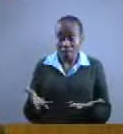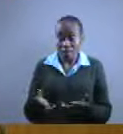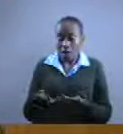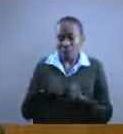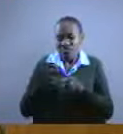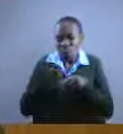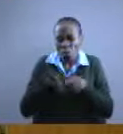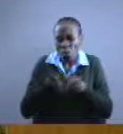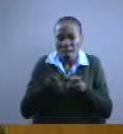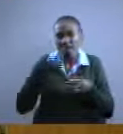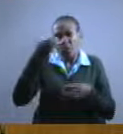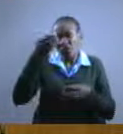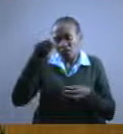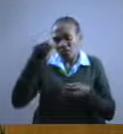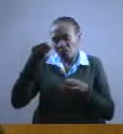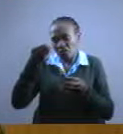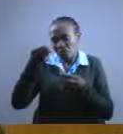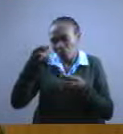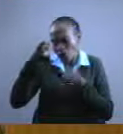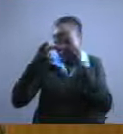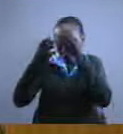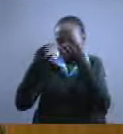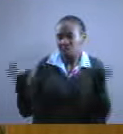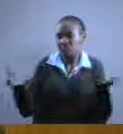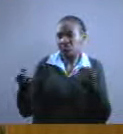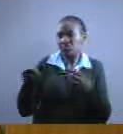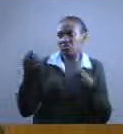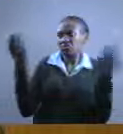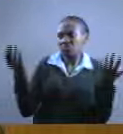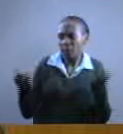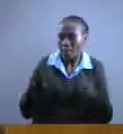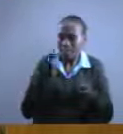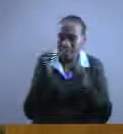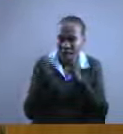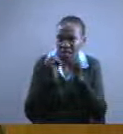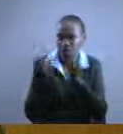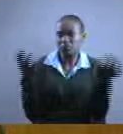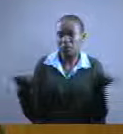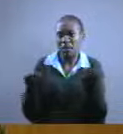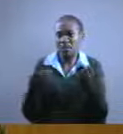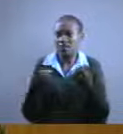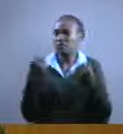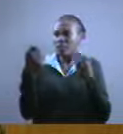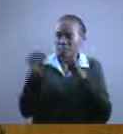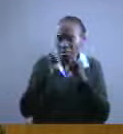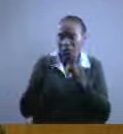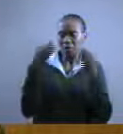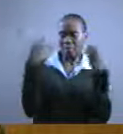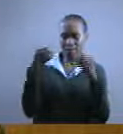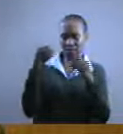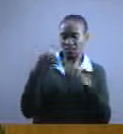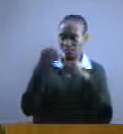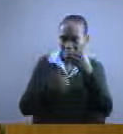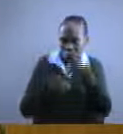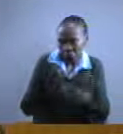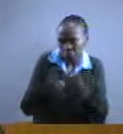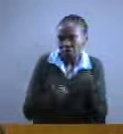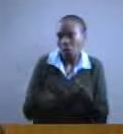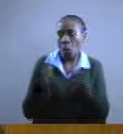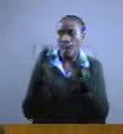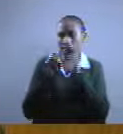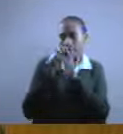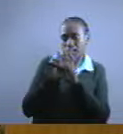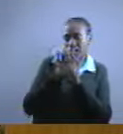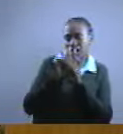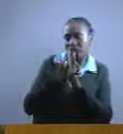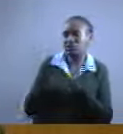knowledge, like management, enhancement of internal business processes, sales or marketing promotion, fall outside